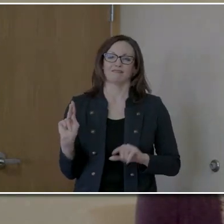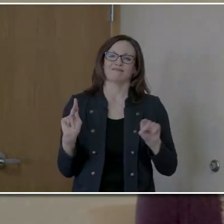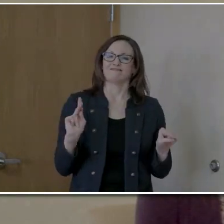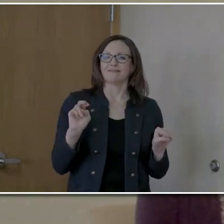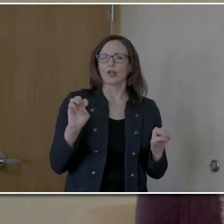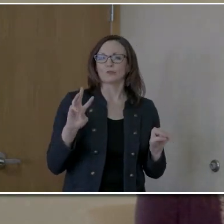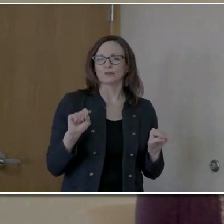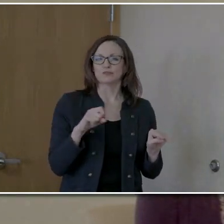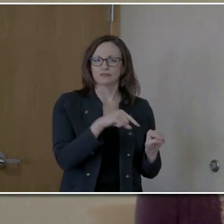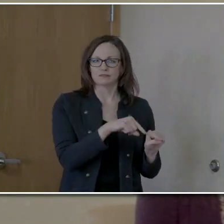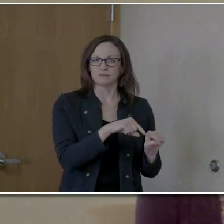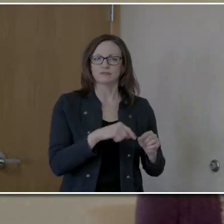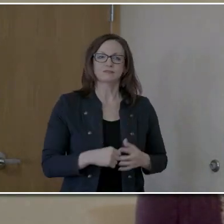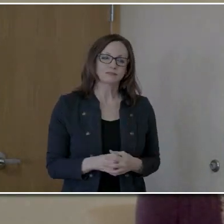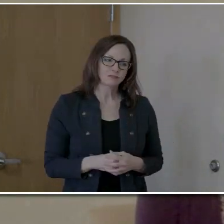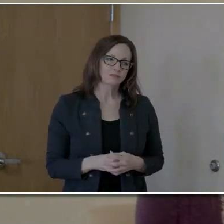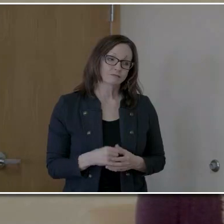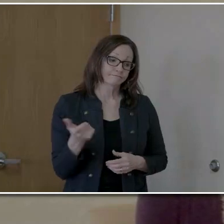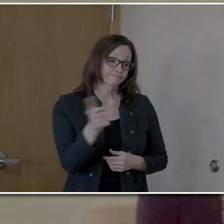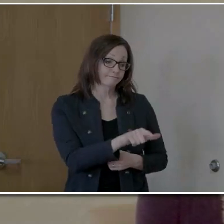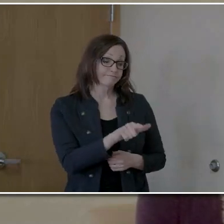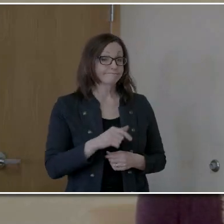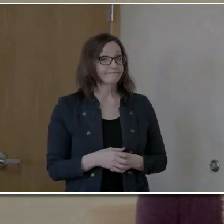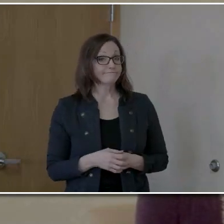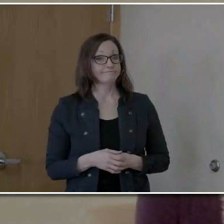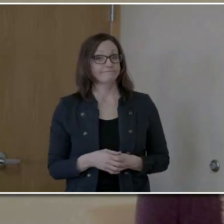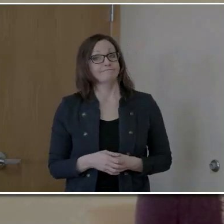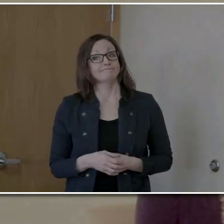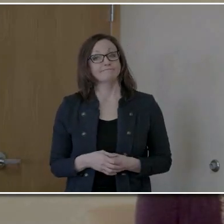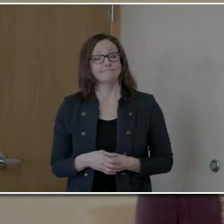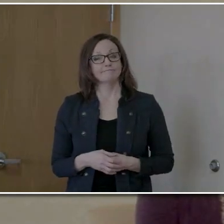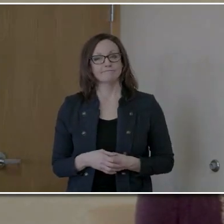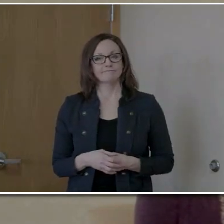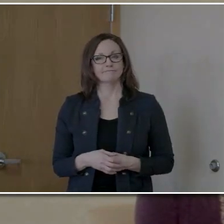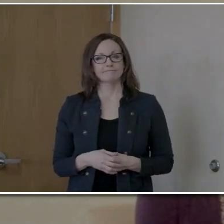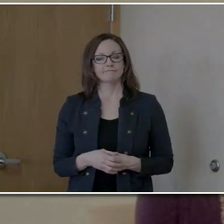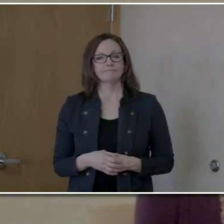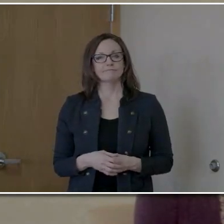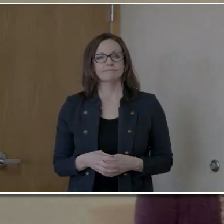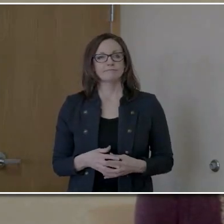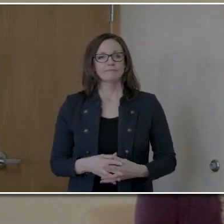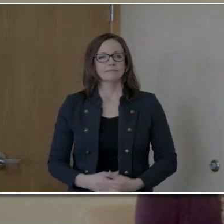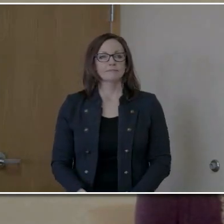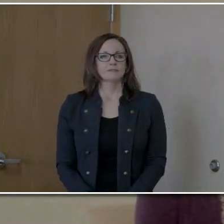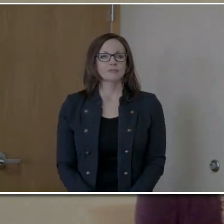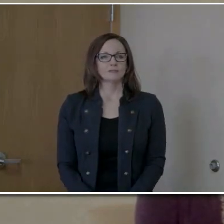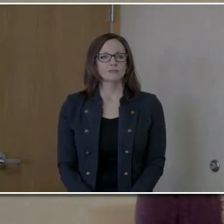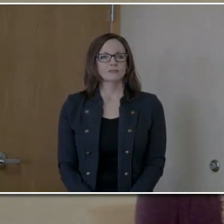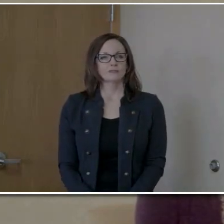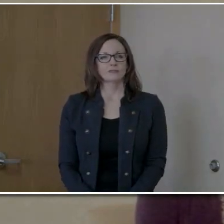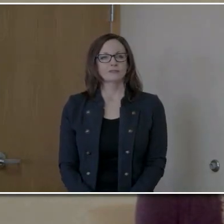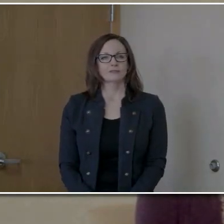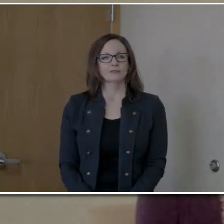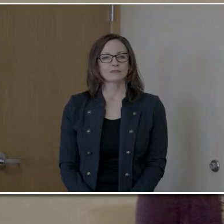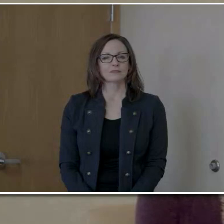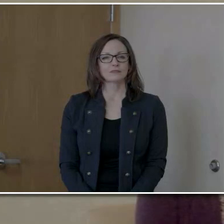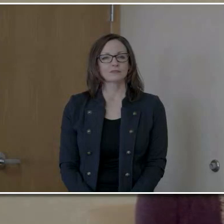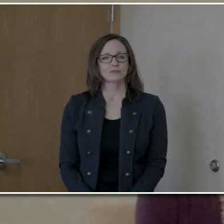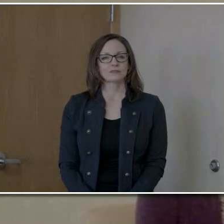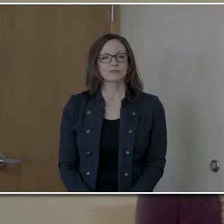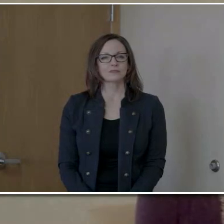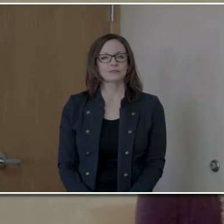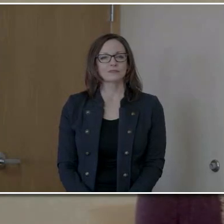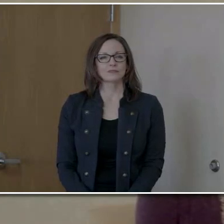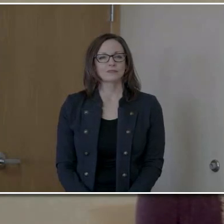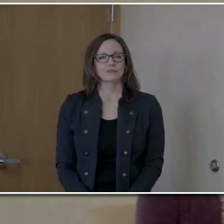As a reminder, star Hi, 6 to unmute. This is Mark Leland from WLUK. I'm wondering, for both of you, I'm